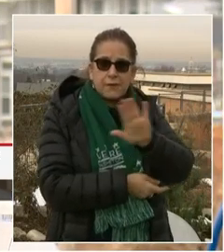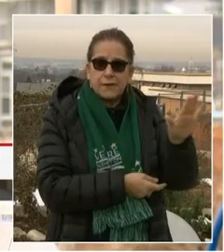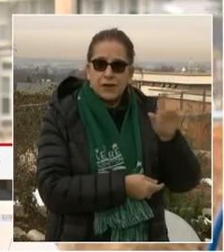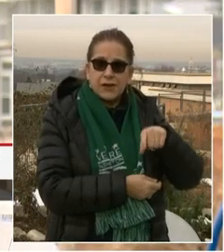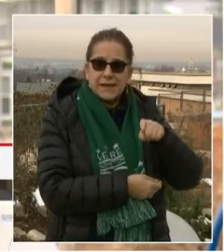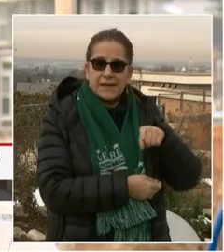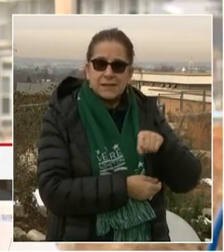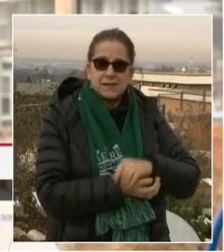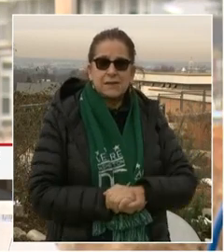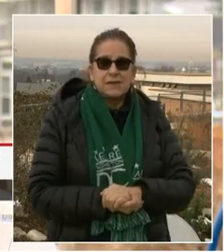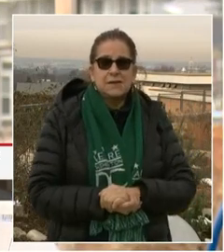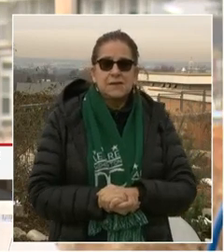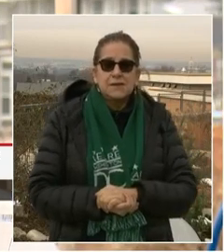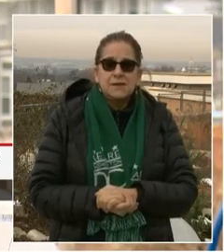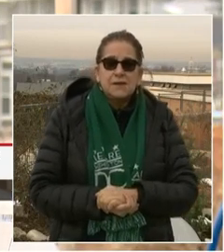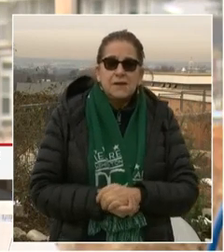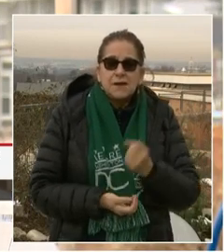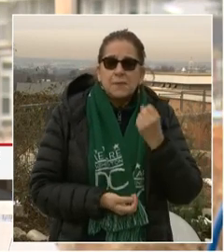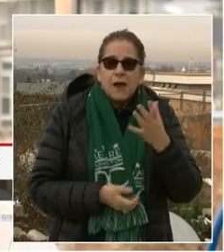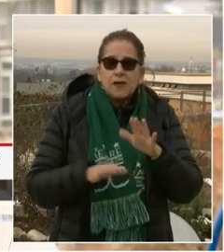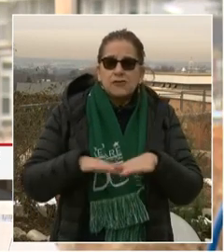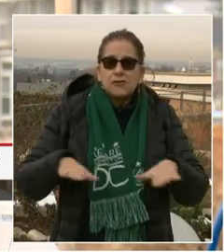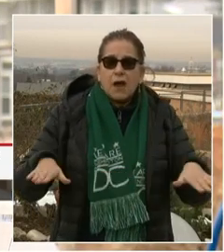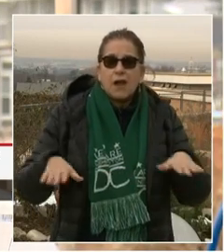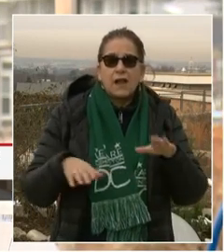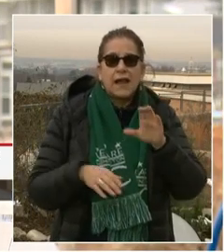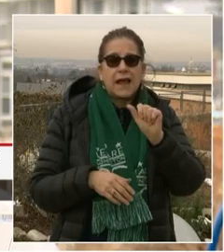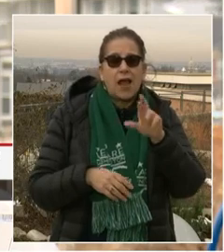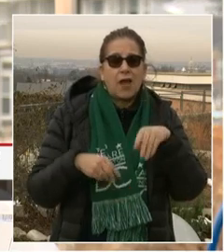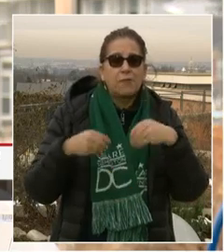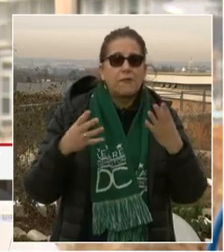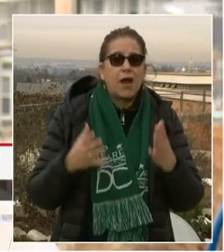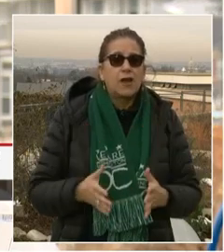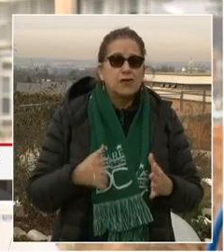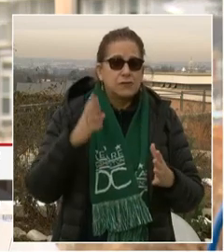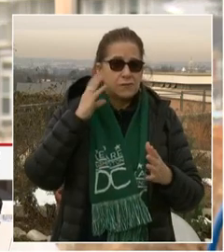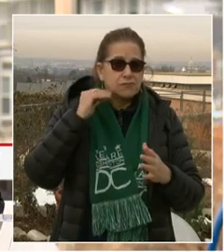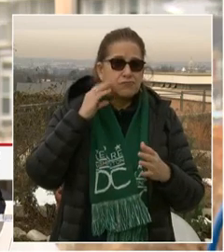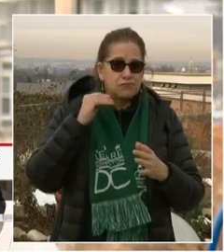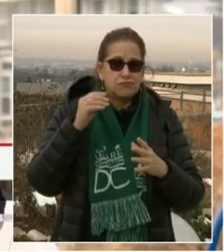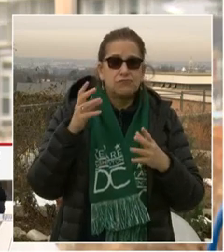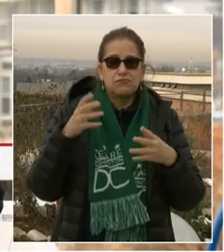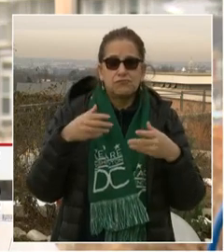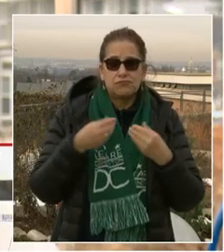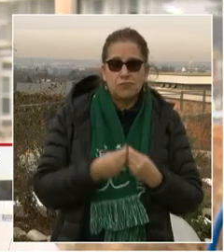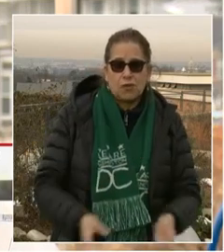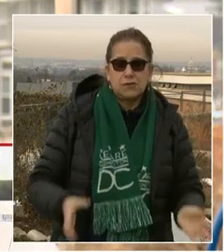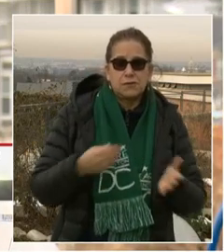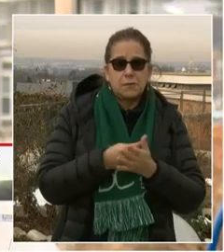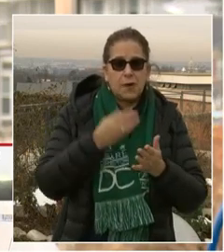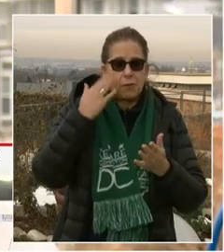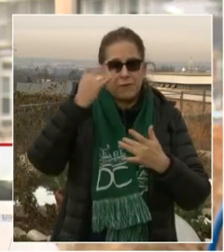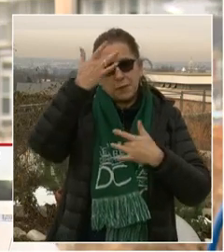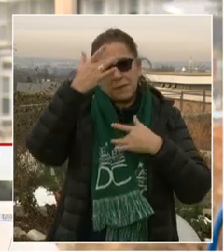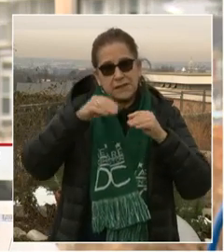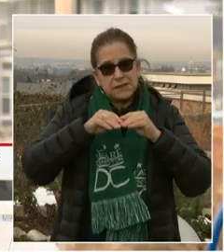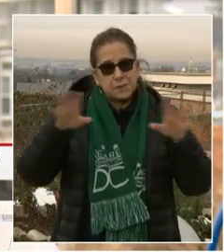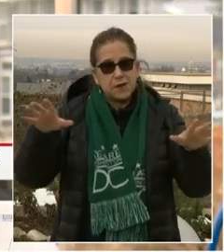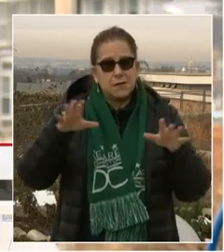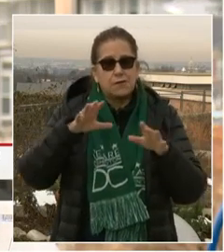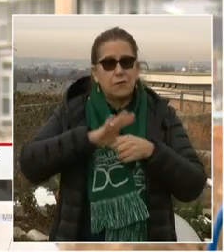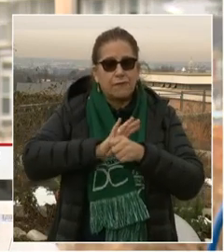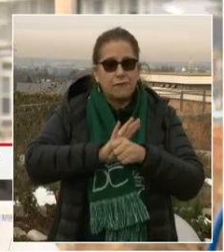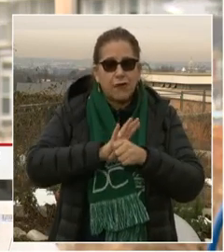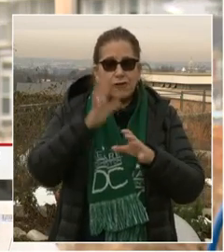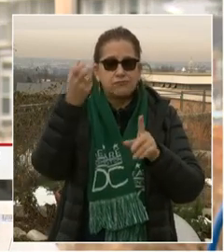We've worked with locally and with federal dollars to make sure those child care providers